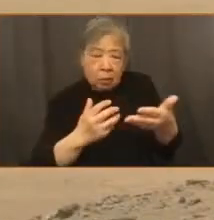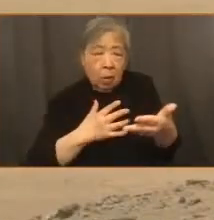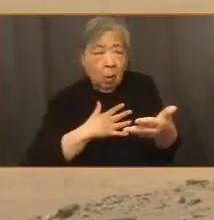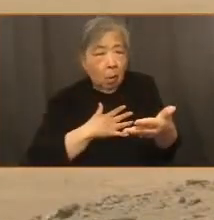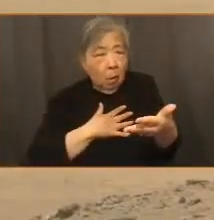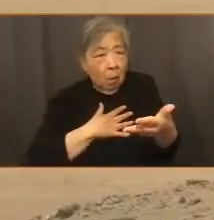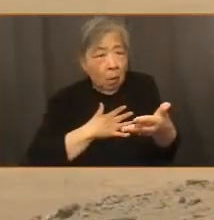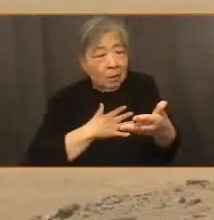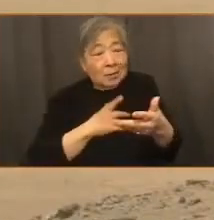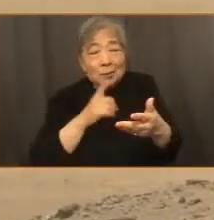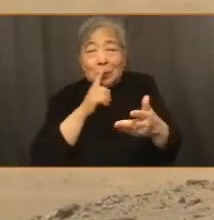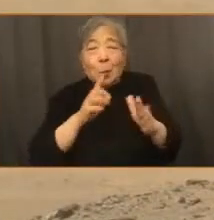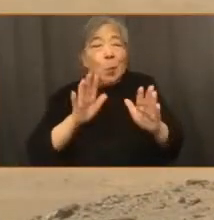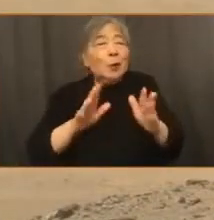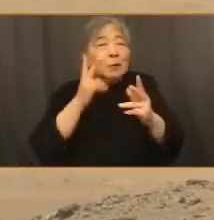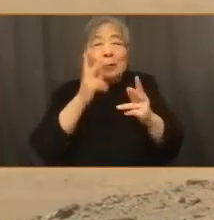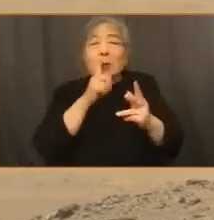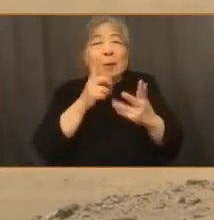see.